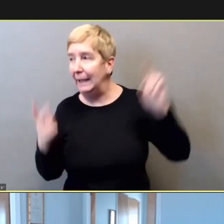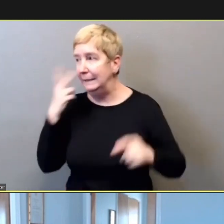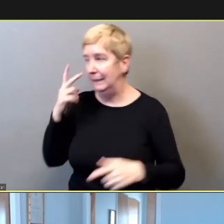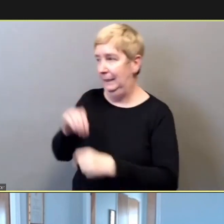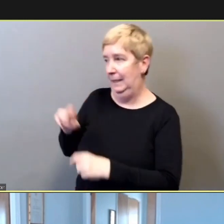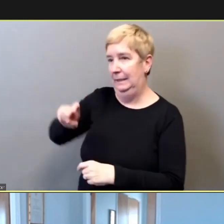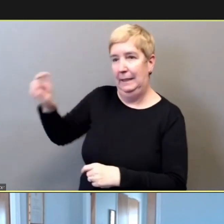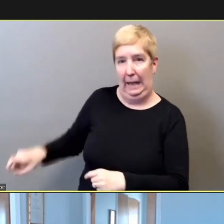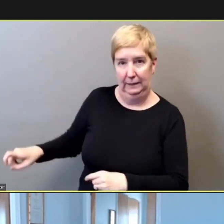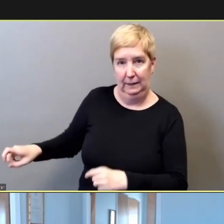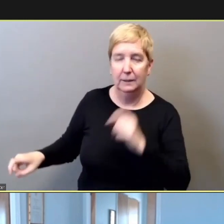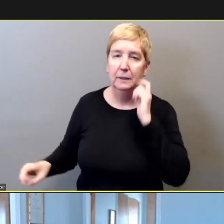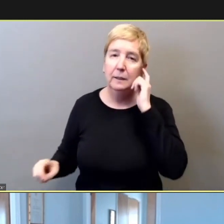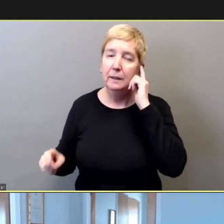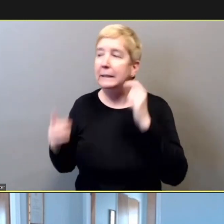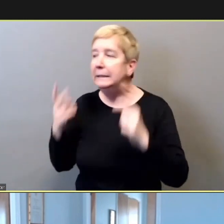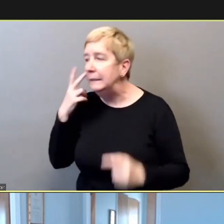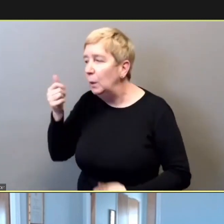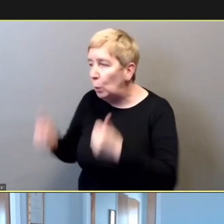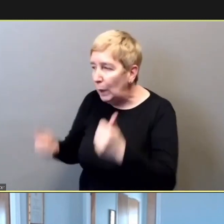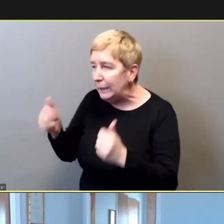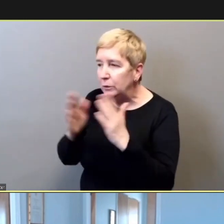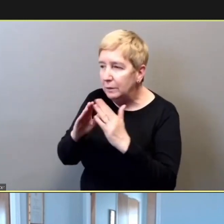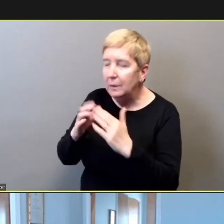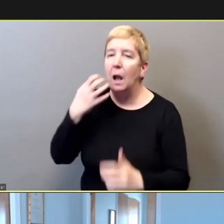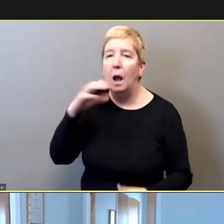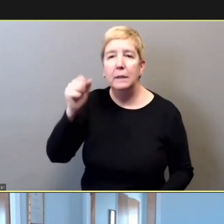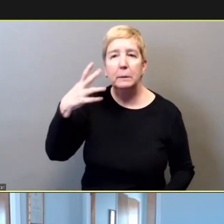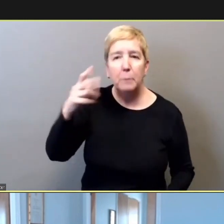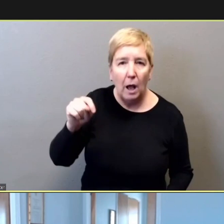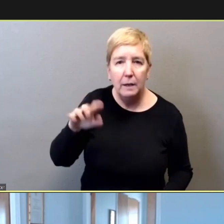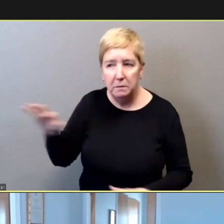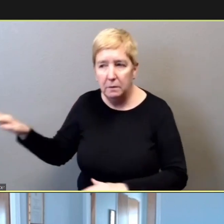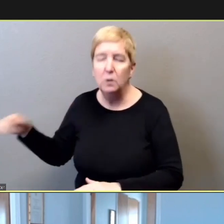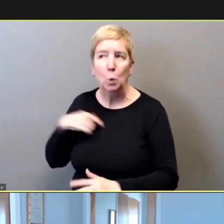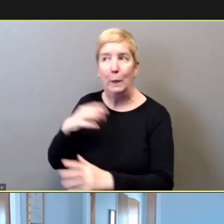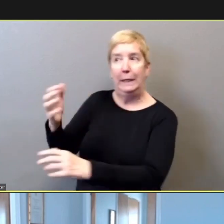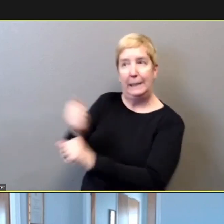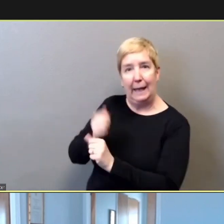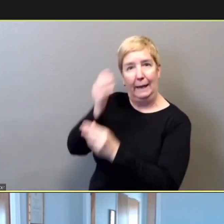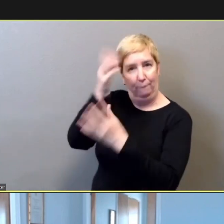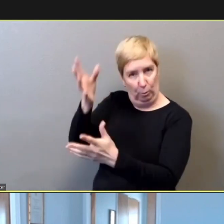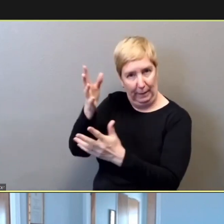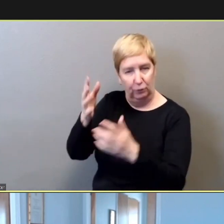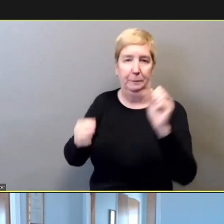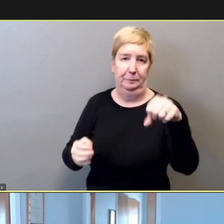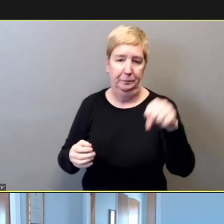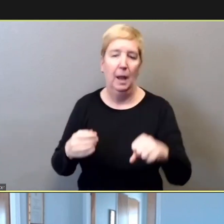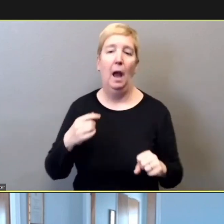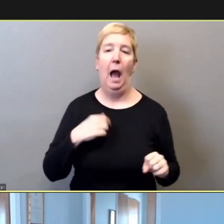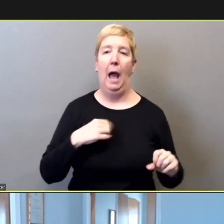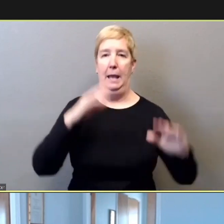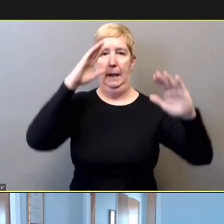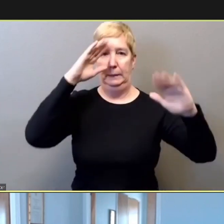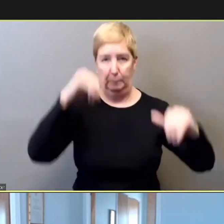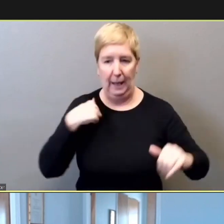terms of activity and hotspots in Texas as well. So I would expect we will see